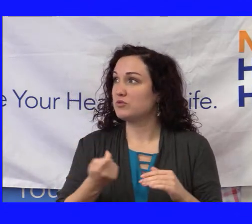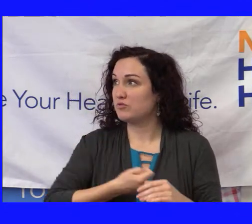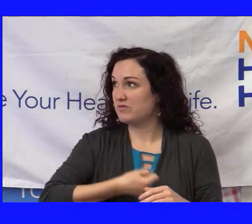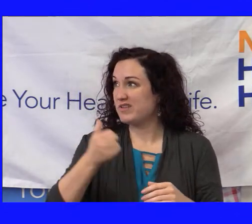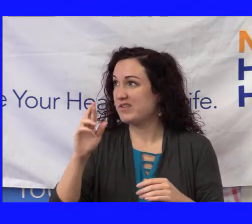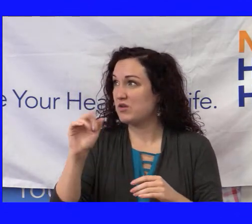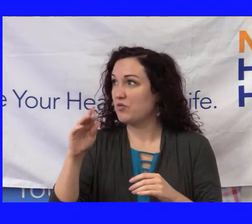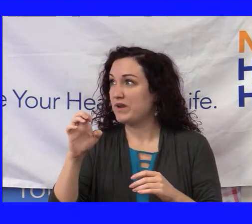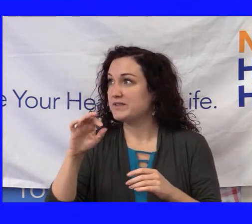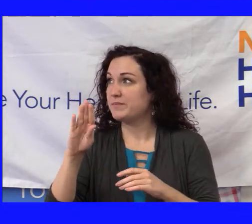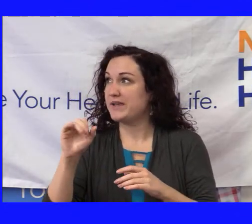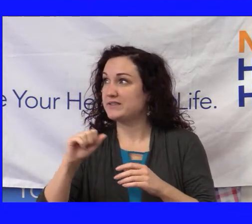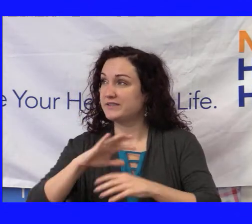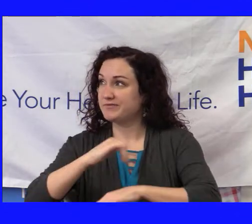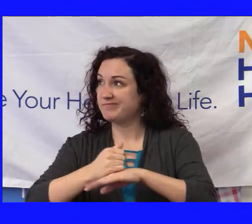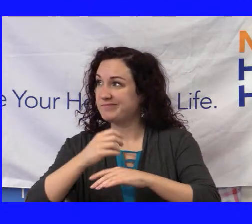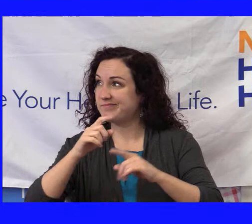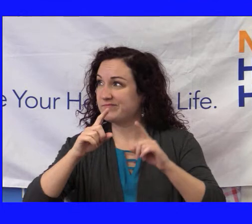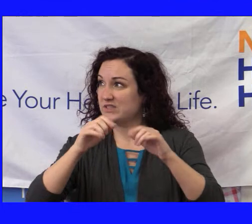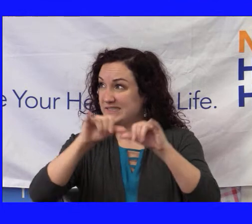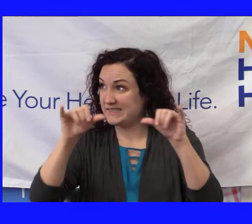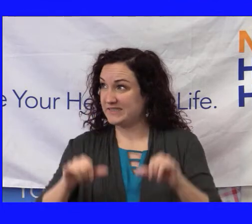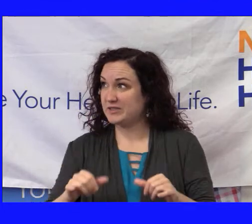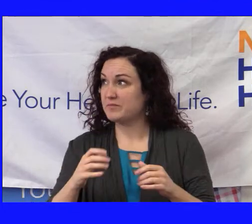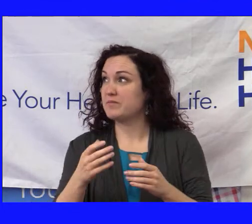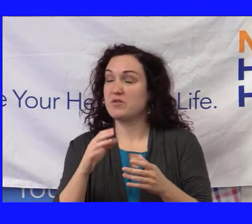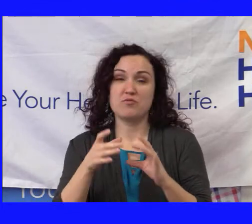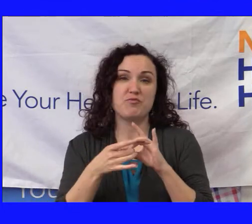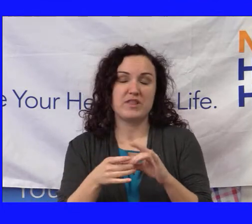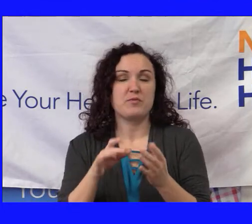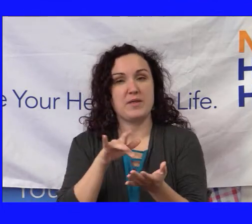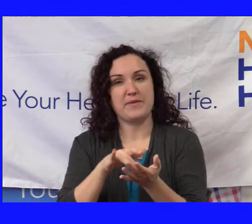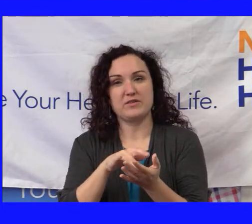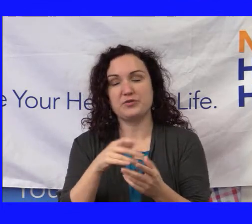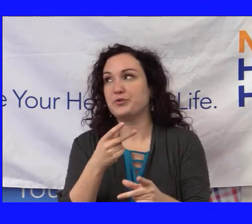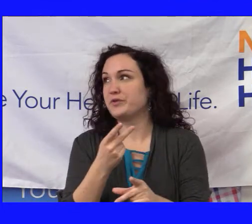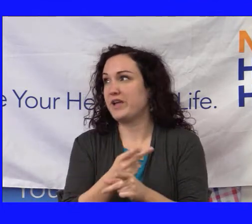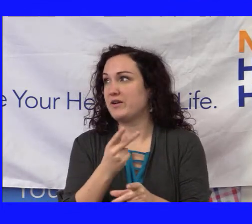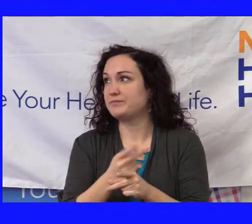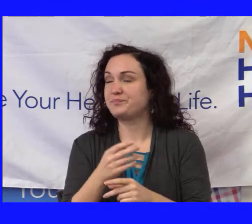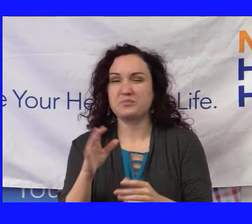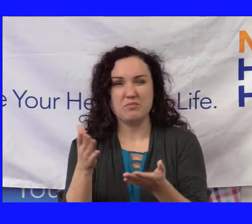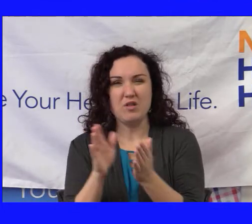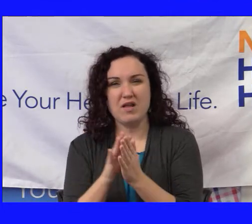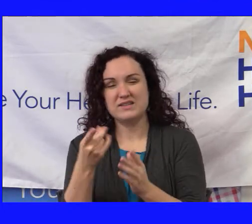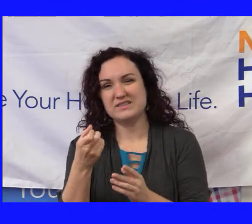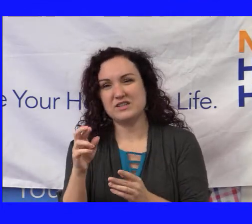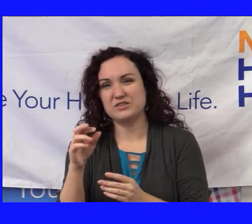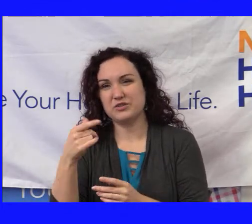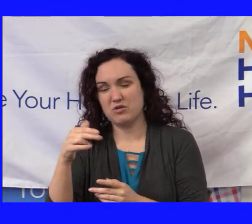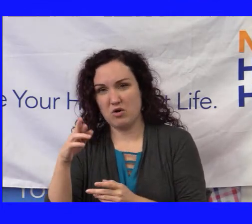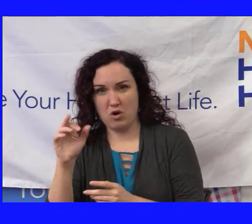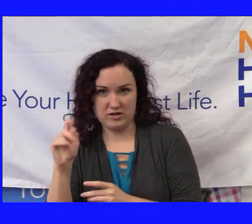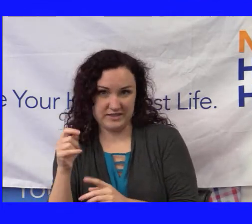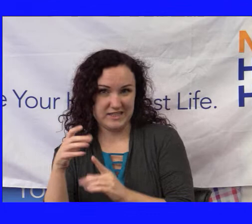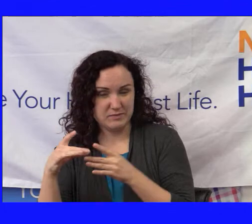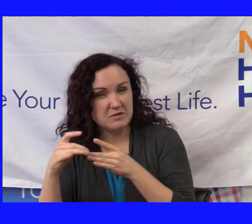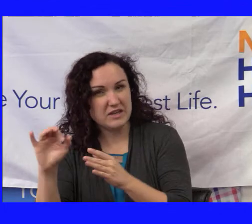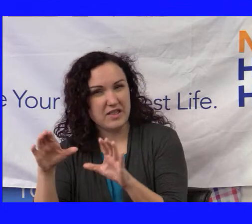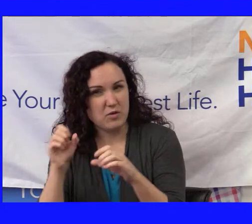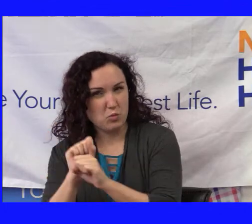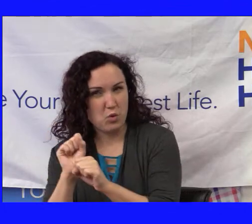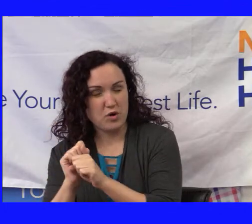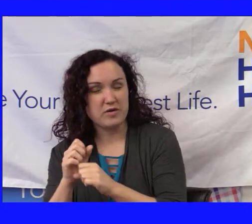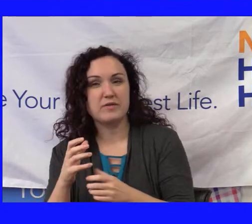race-based algorithms in medical care. And I'm going to ask Dr. Hart, who's been really leading this work about race-based algorithms,